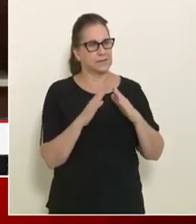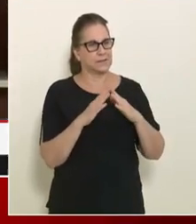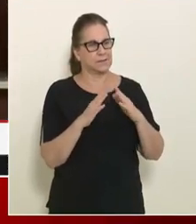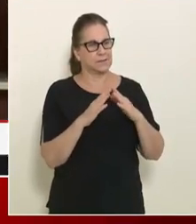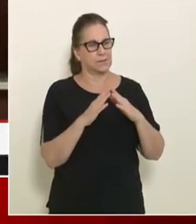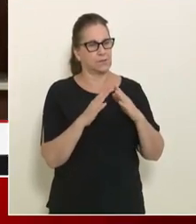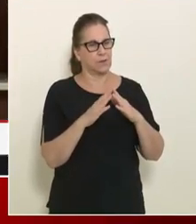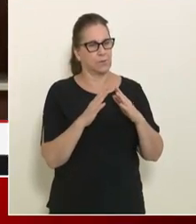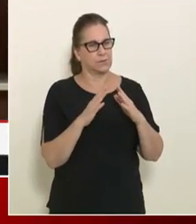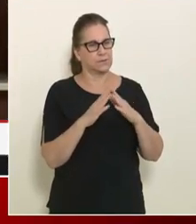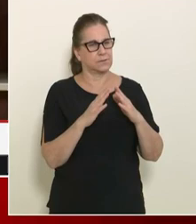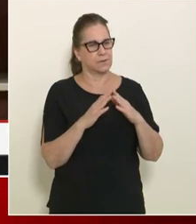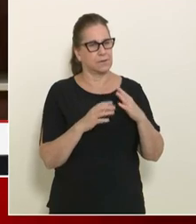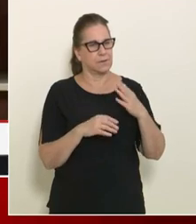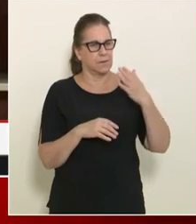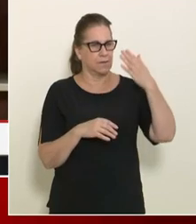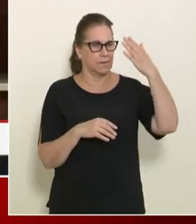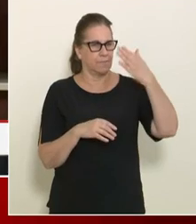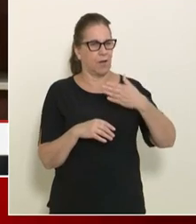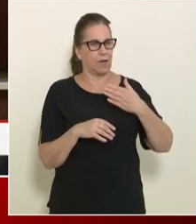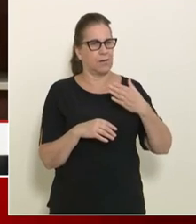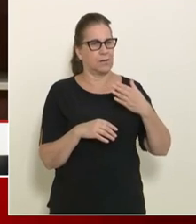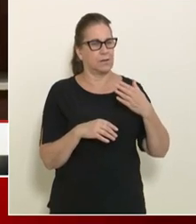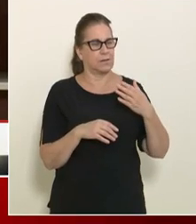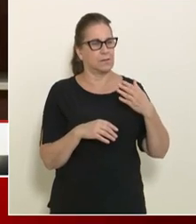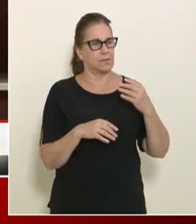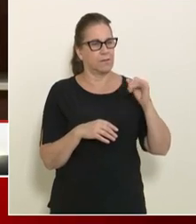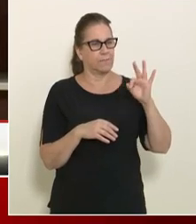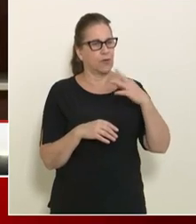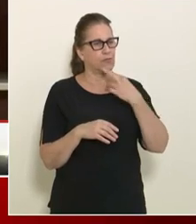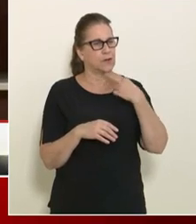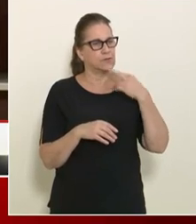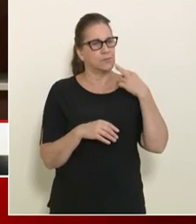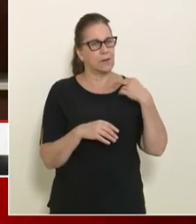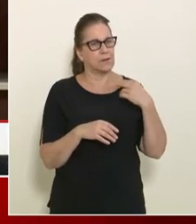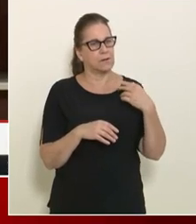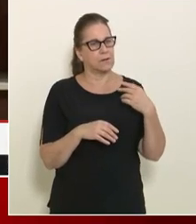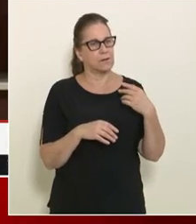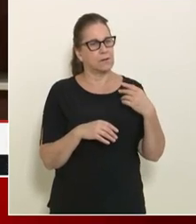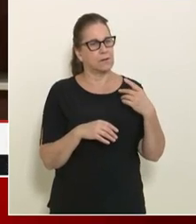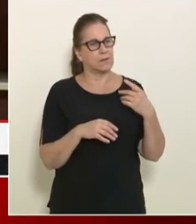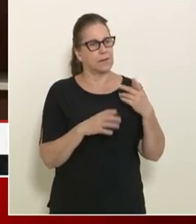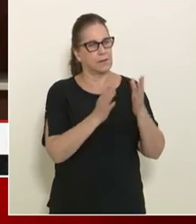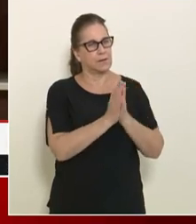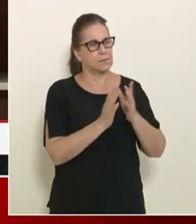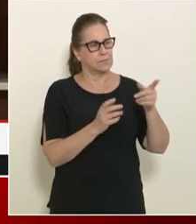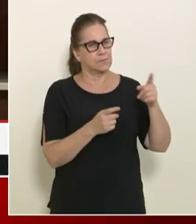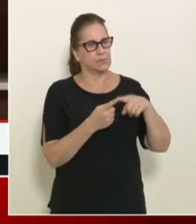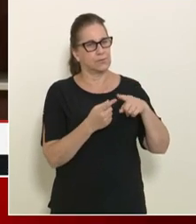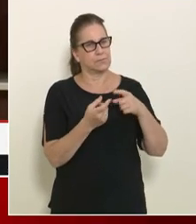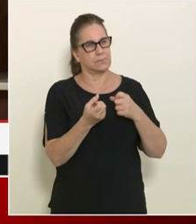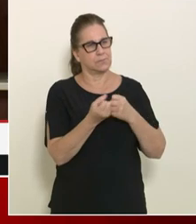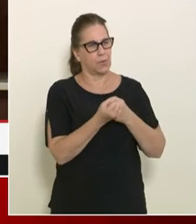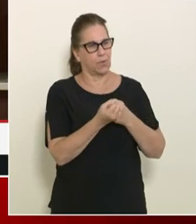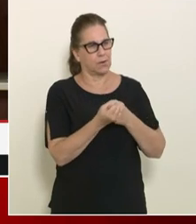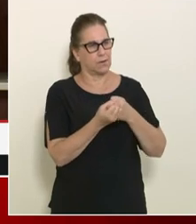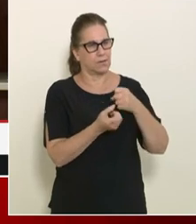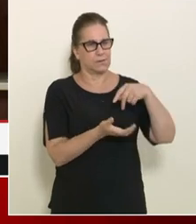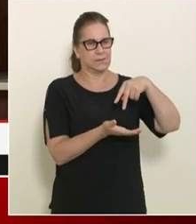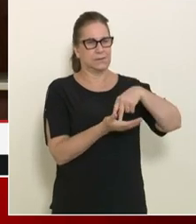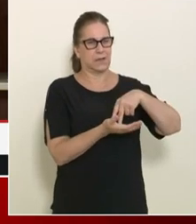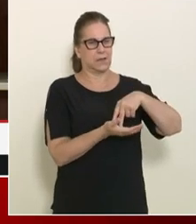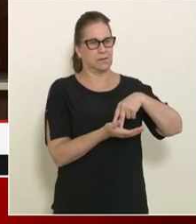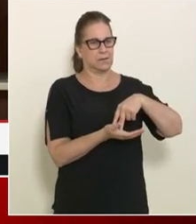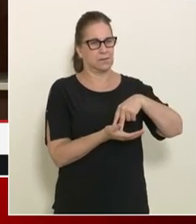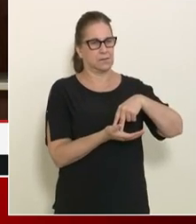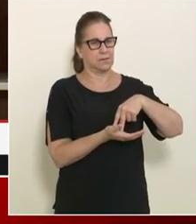D.C., asking them to stand with solidarity about what's going on. Now, obviously, social change right now is at the forefront of everything. It's